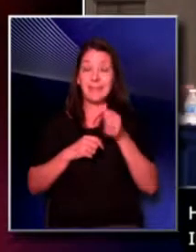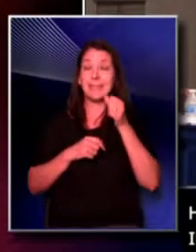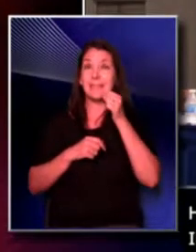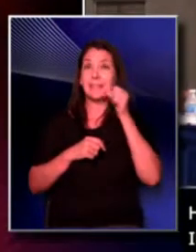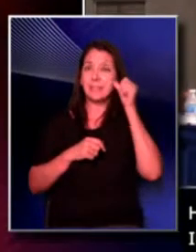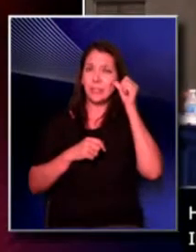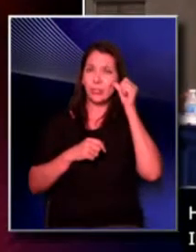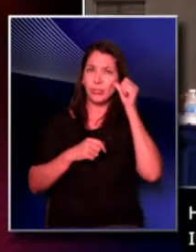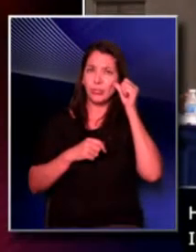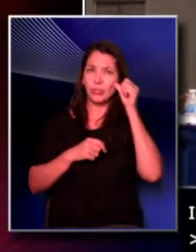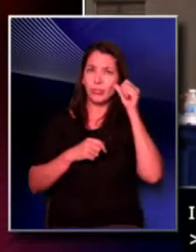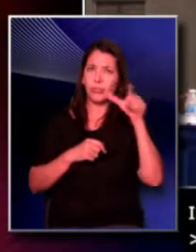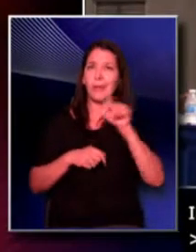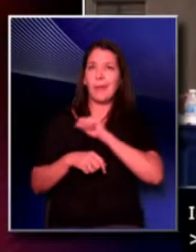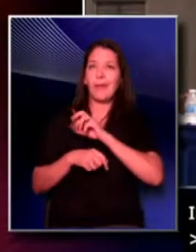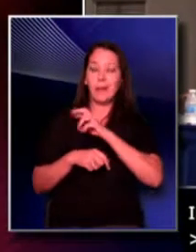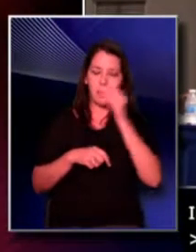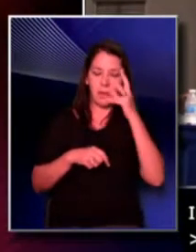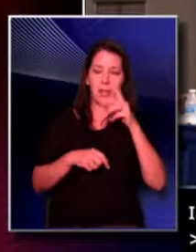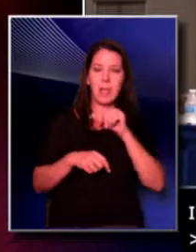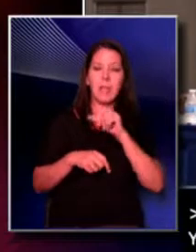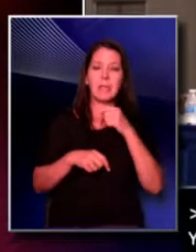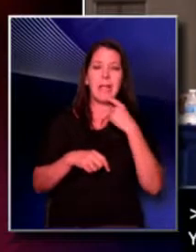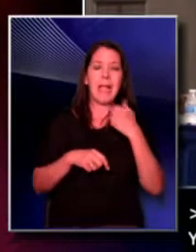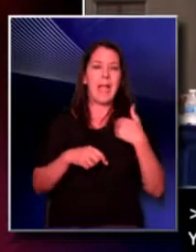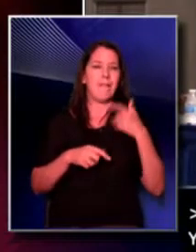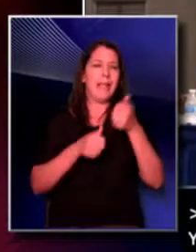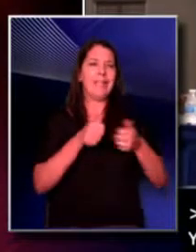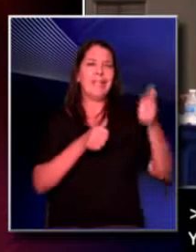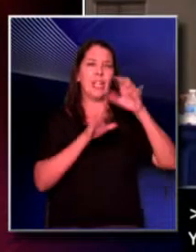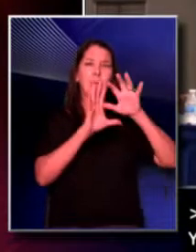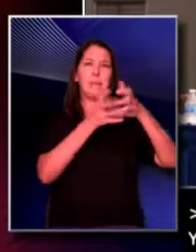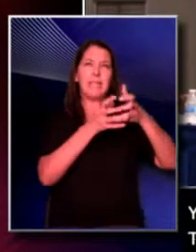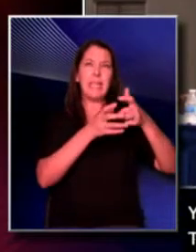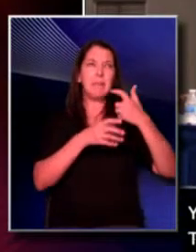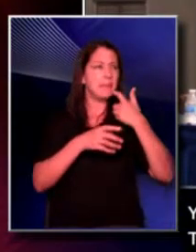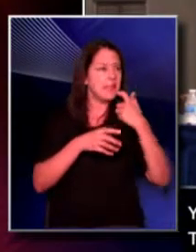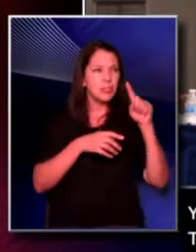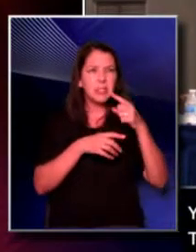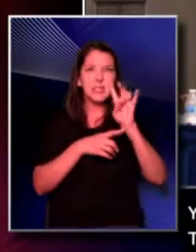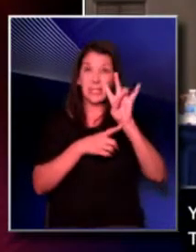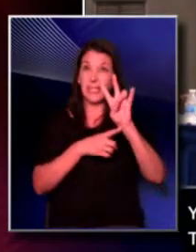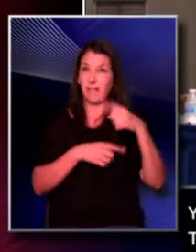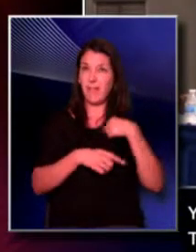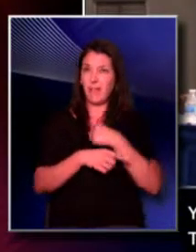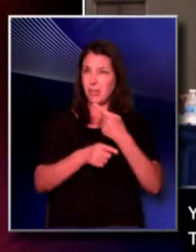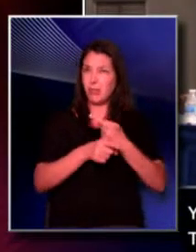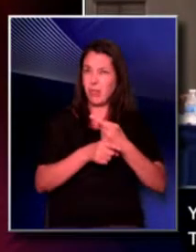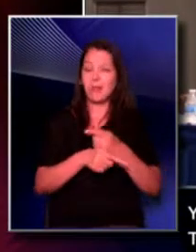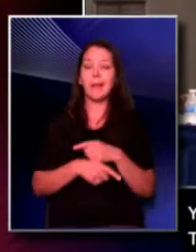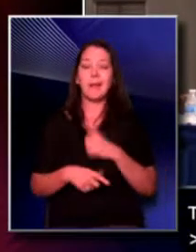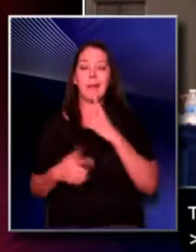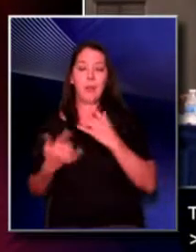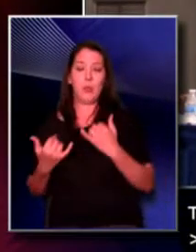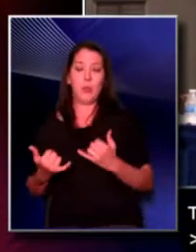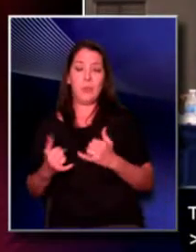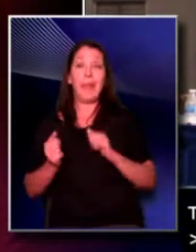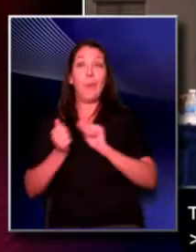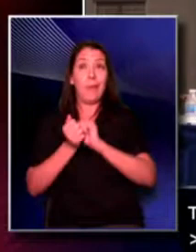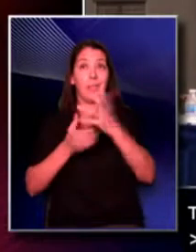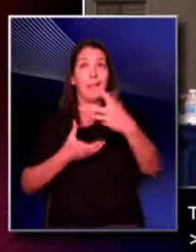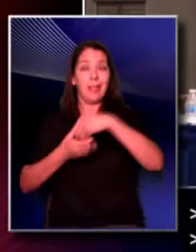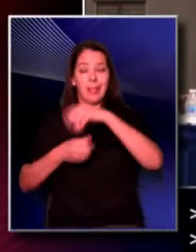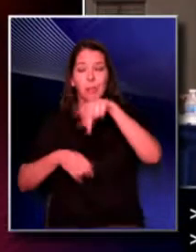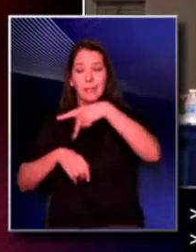Yesterday, there was the executive team, so 7 of us, right? And today, with the principals